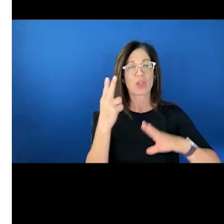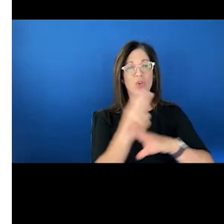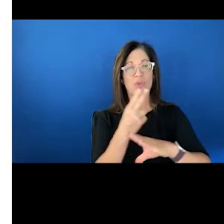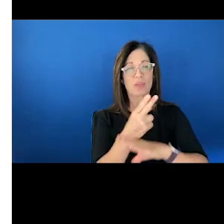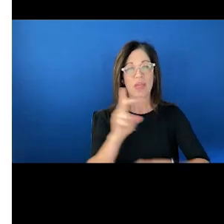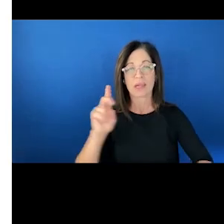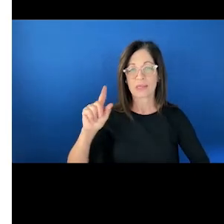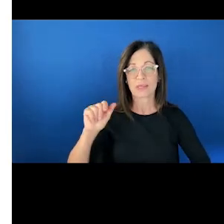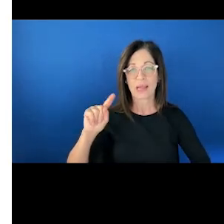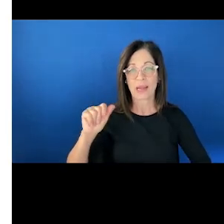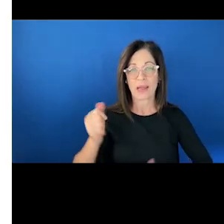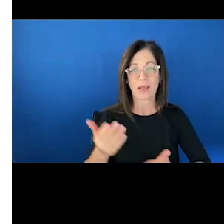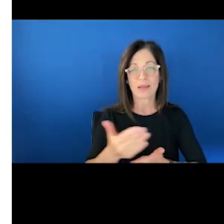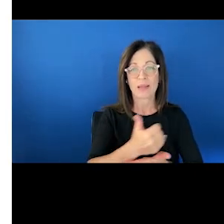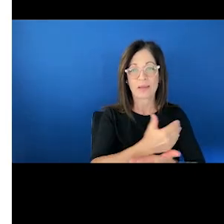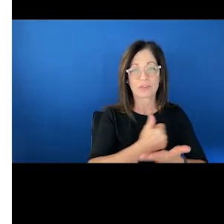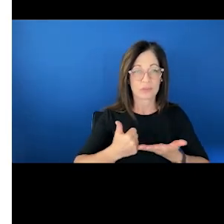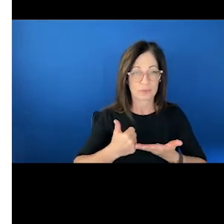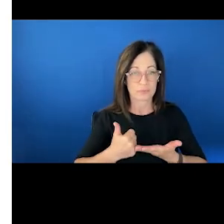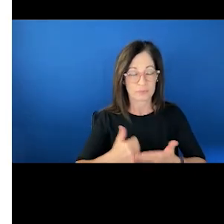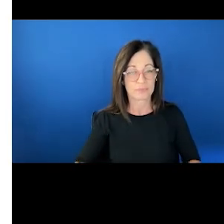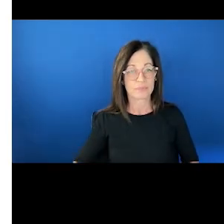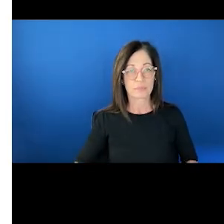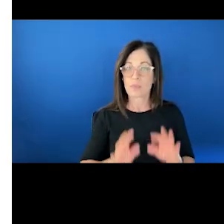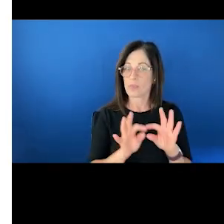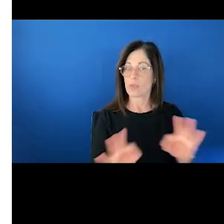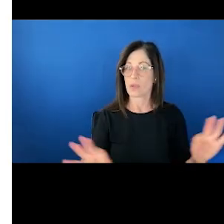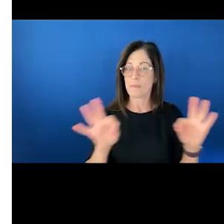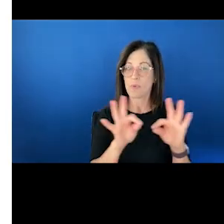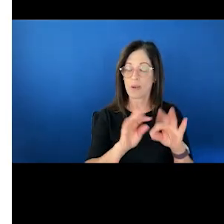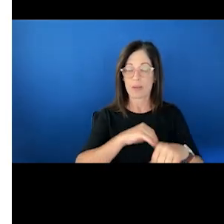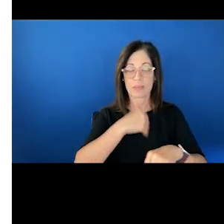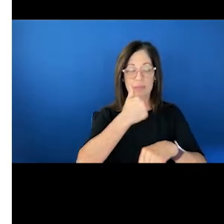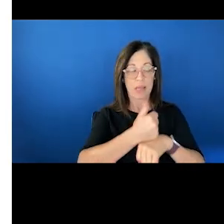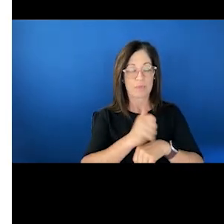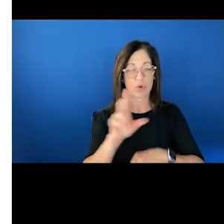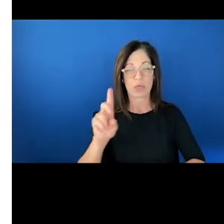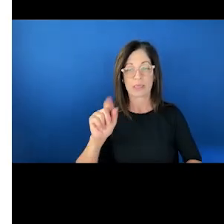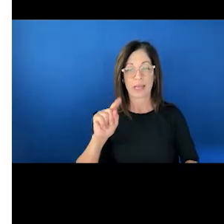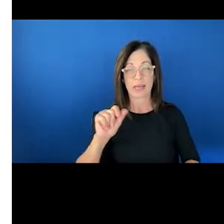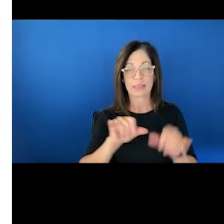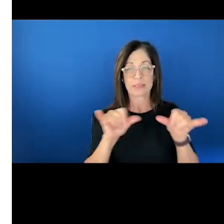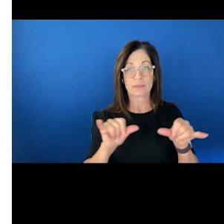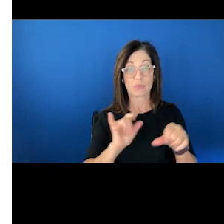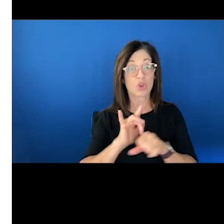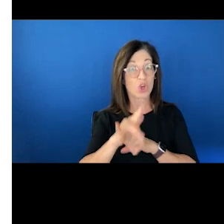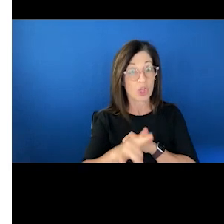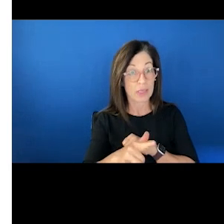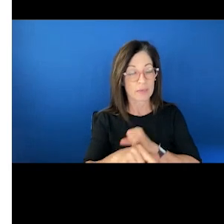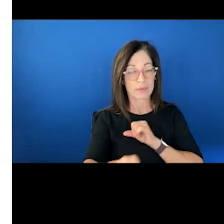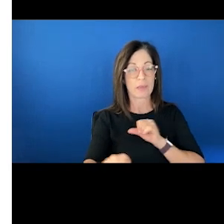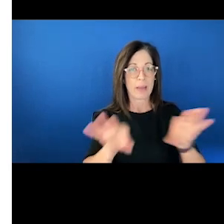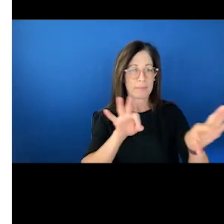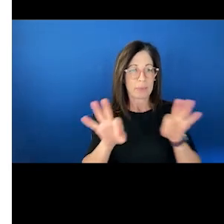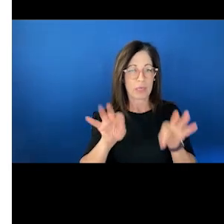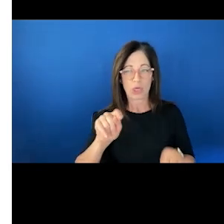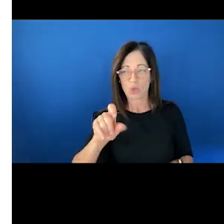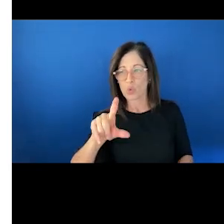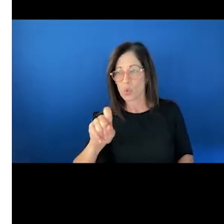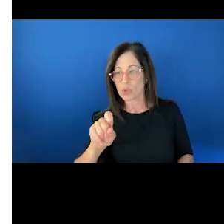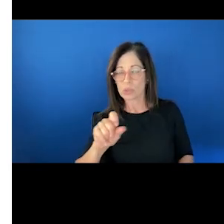operationalizing data collection. It's important to set up your data systems early. Choose your tools, whether